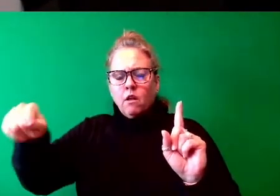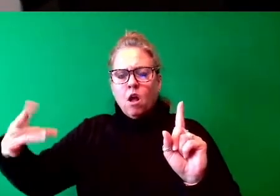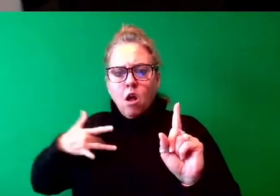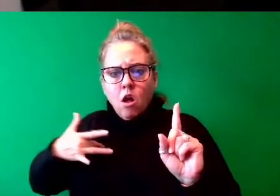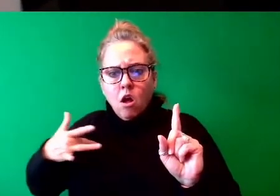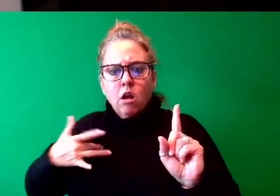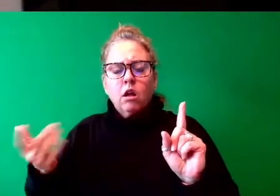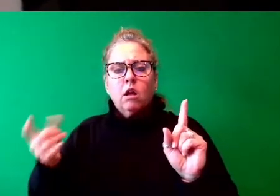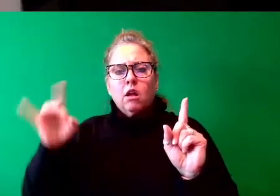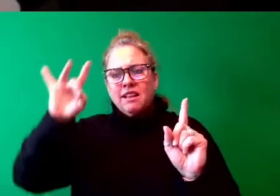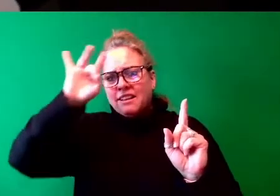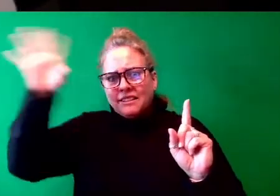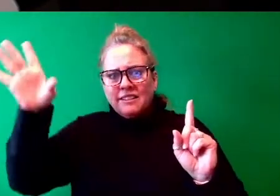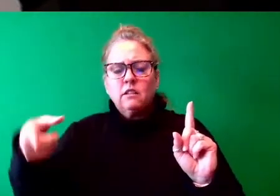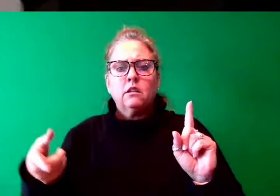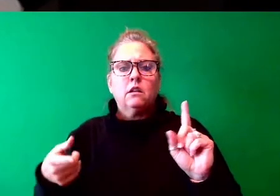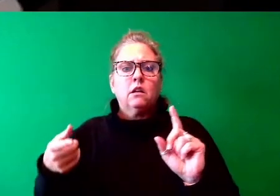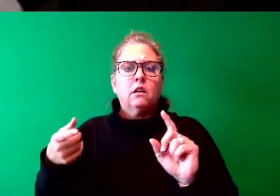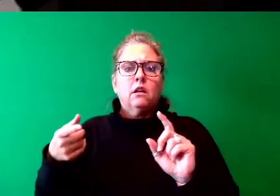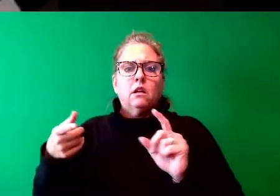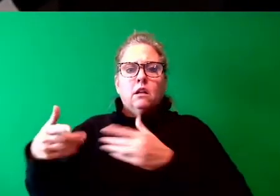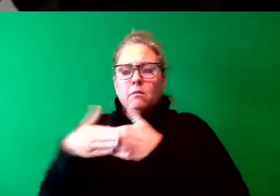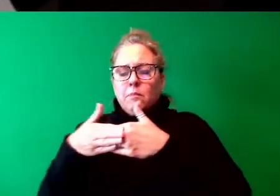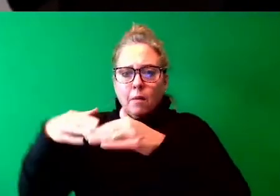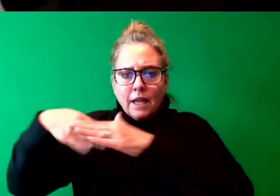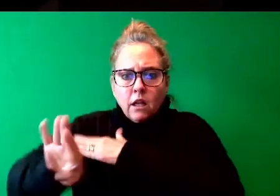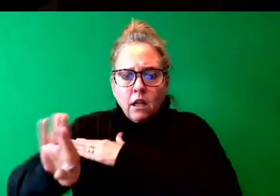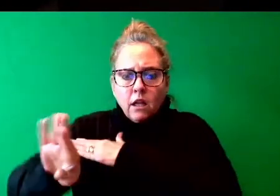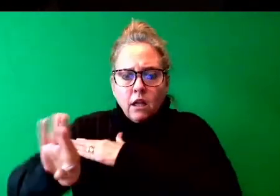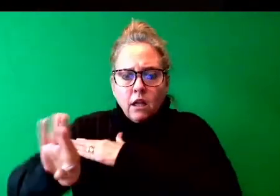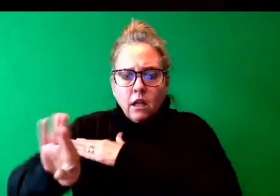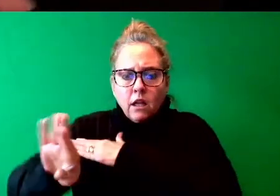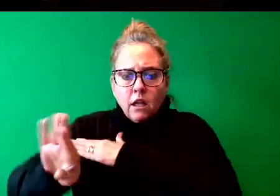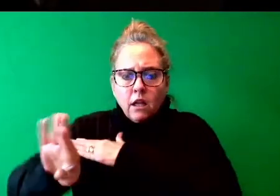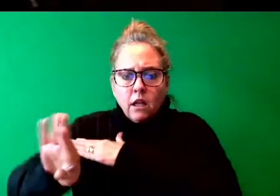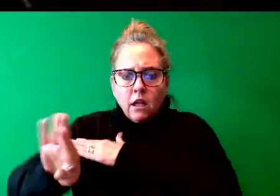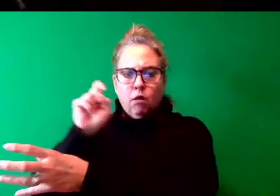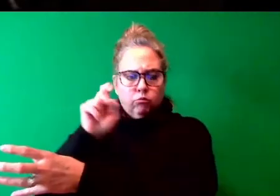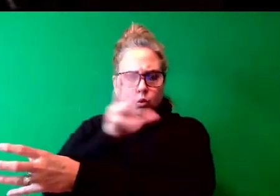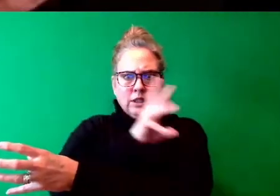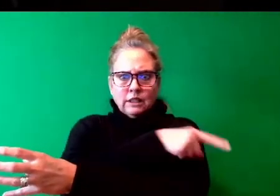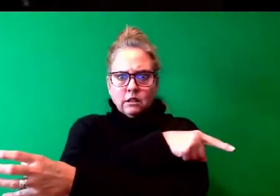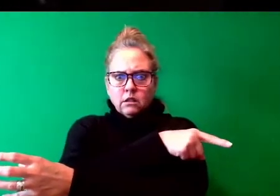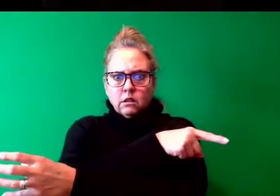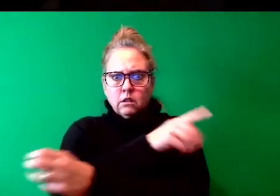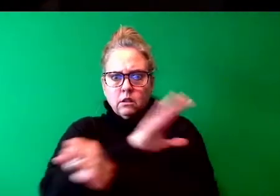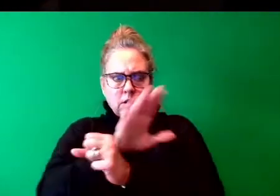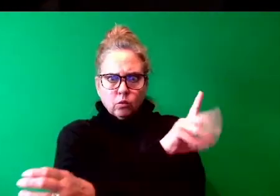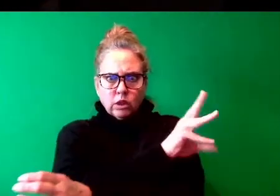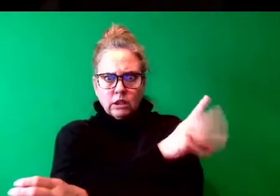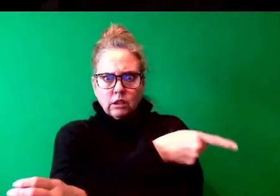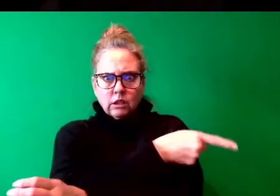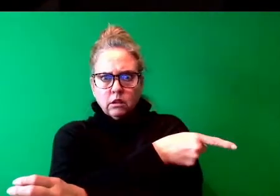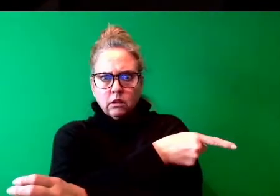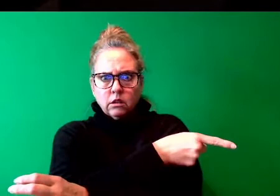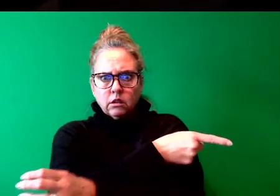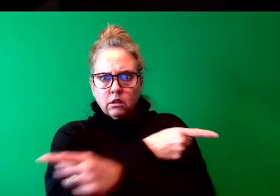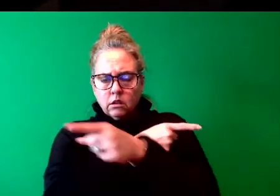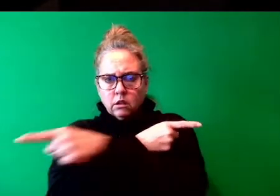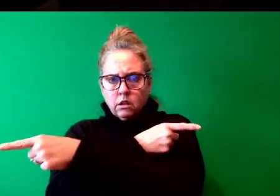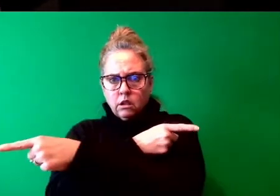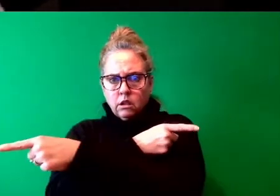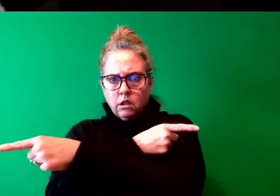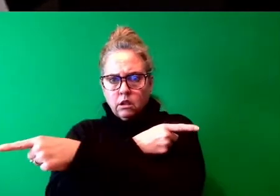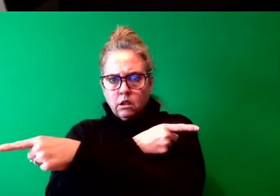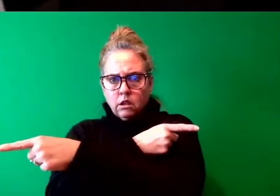cardiac, for ortho, for trauma, to deliver a baby. None of that's accounted for in those numbers. So those are extra patients.